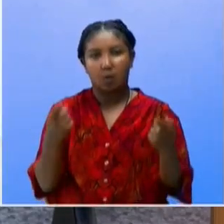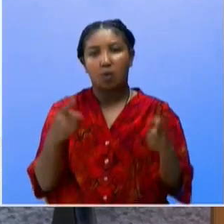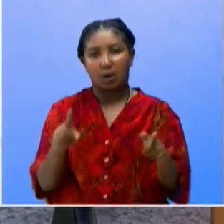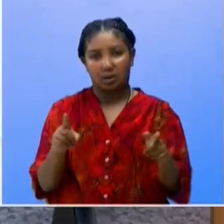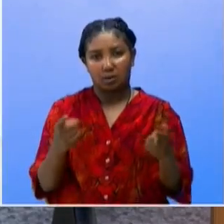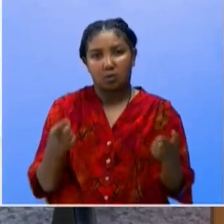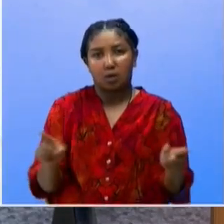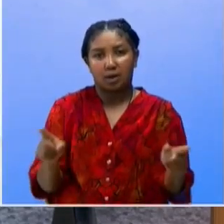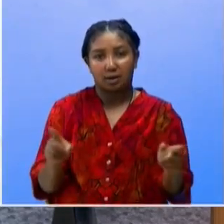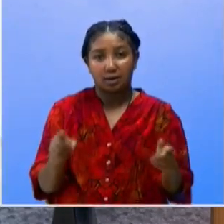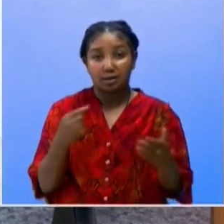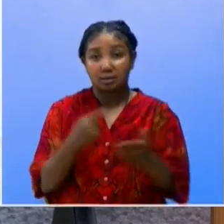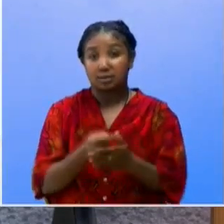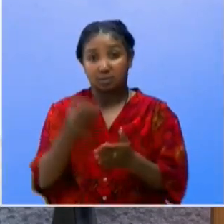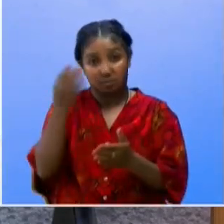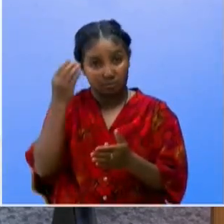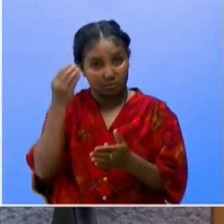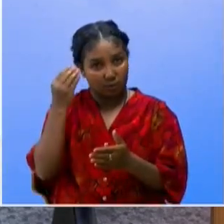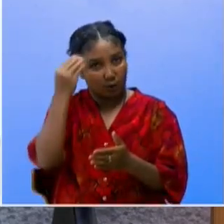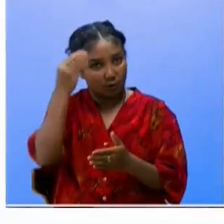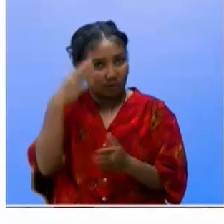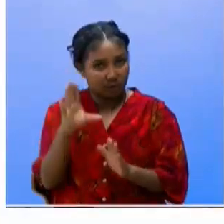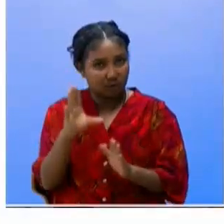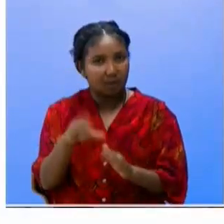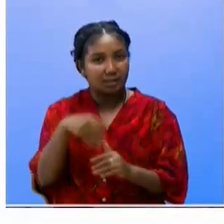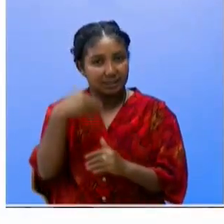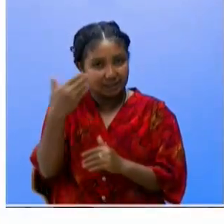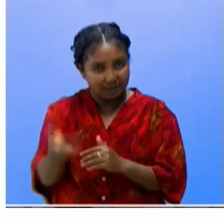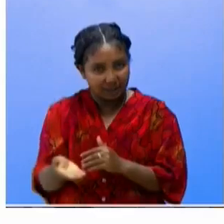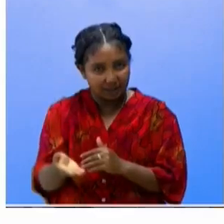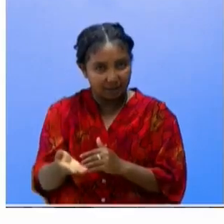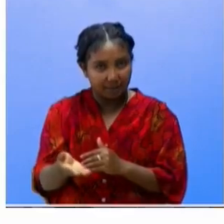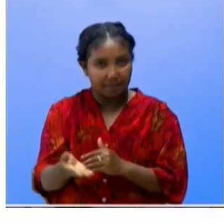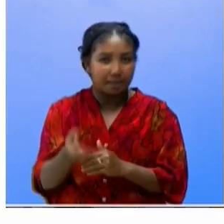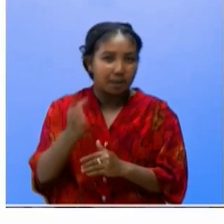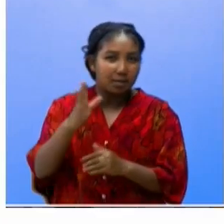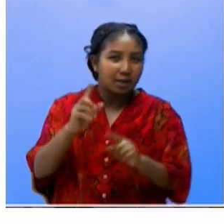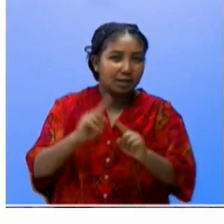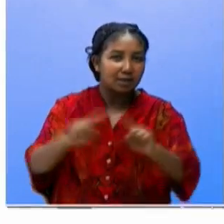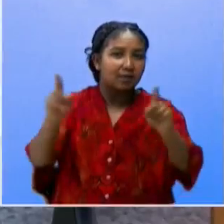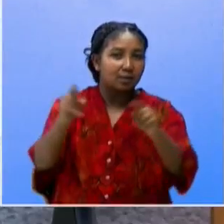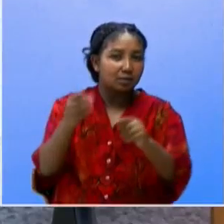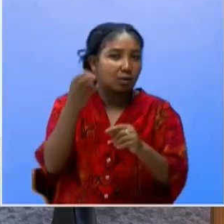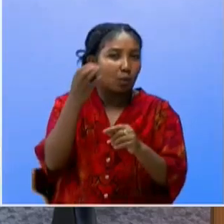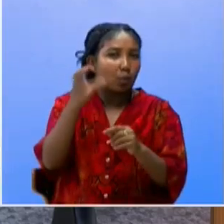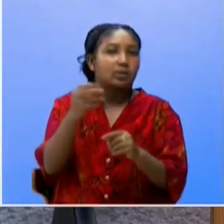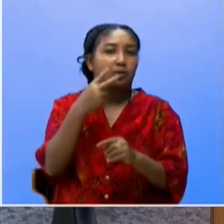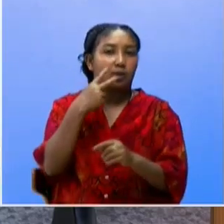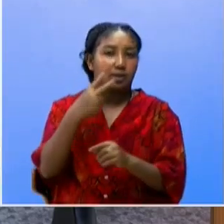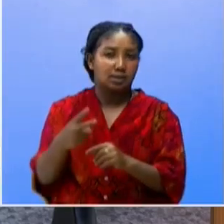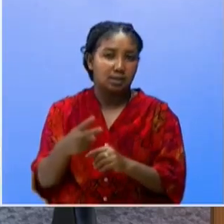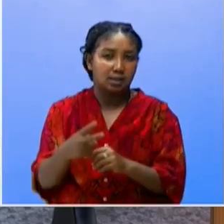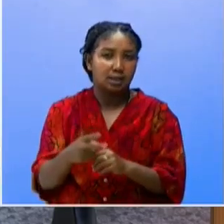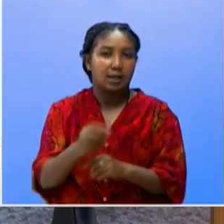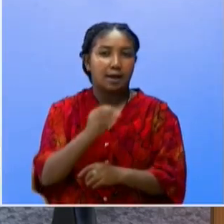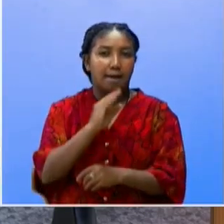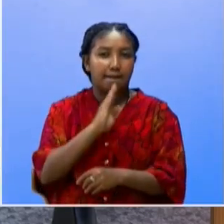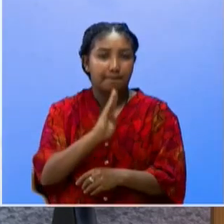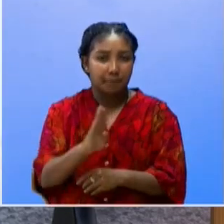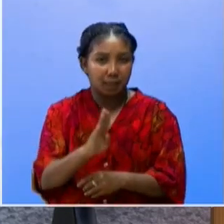Look, this concept. Then, maybe in different concept we can see